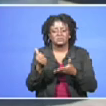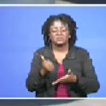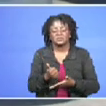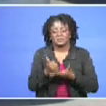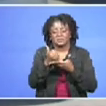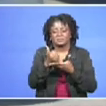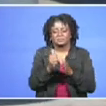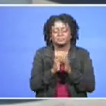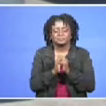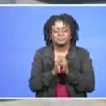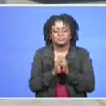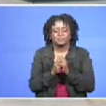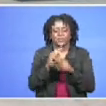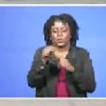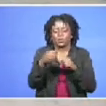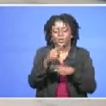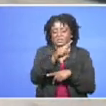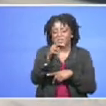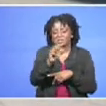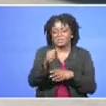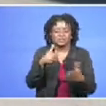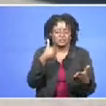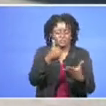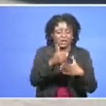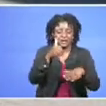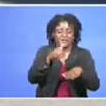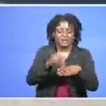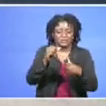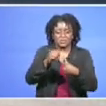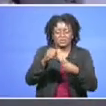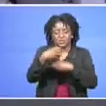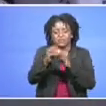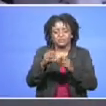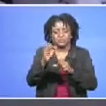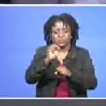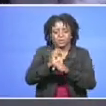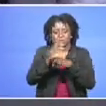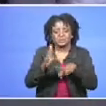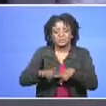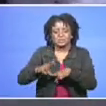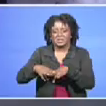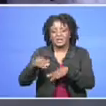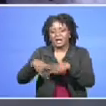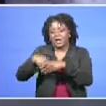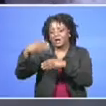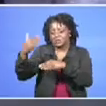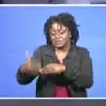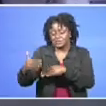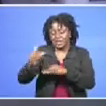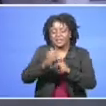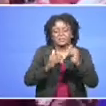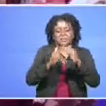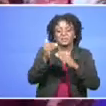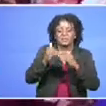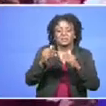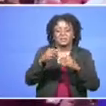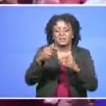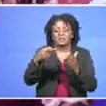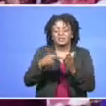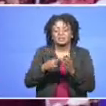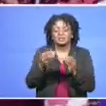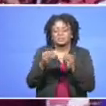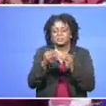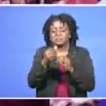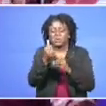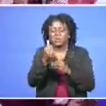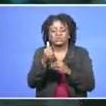When ZNS News arrived at the East Hill Street Post Office, workers were sitting outside the building. It's the latest in a number of protests staged by